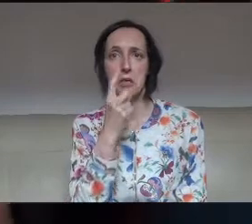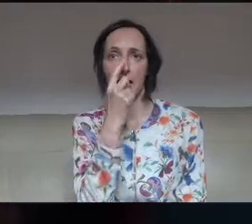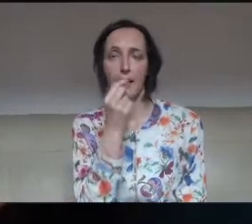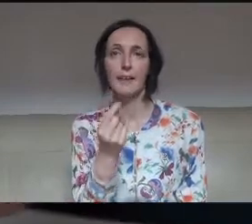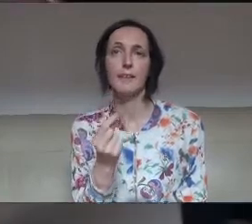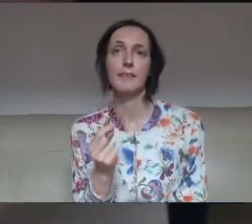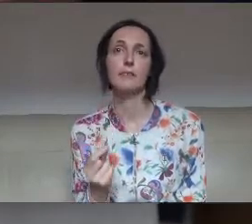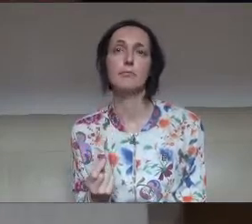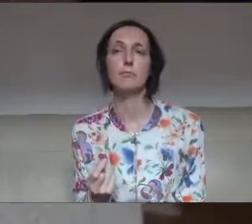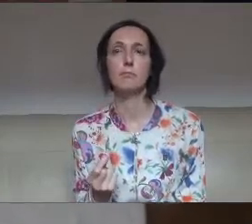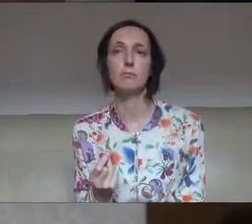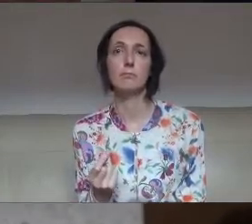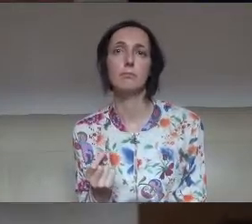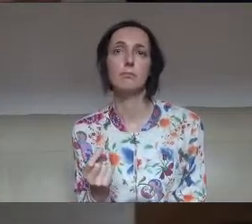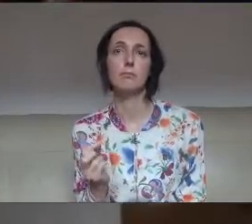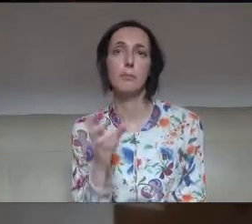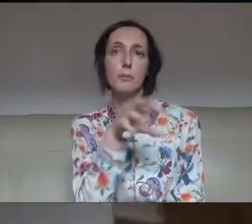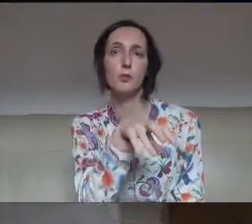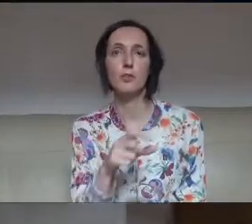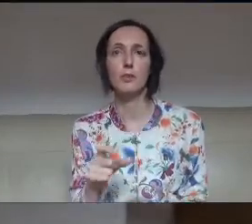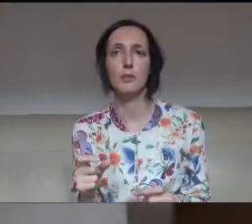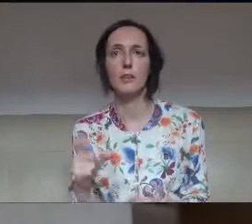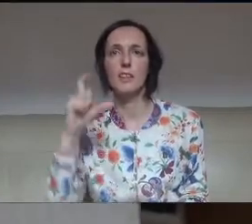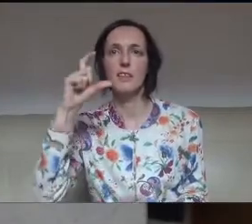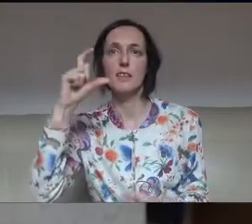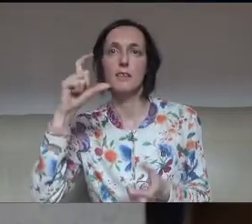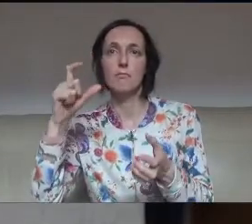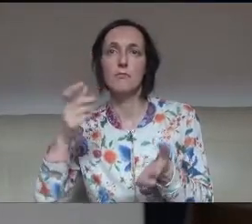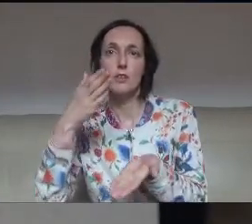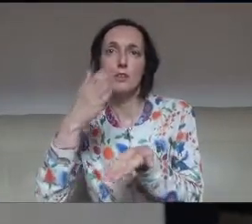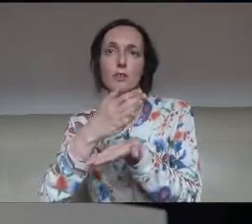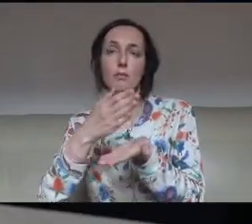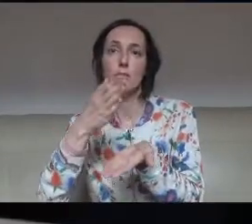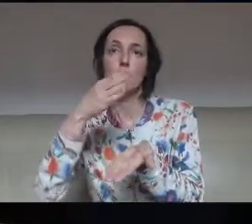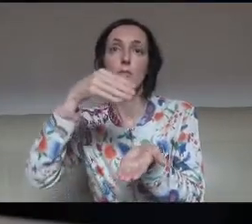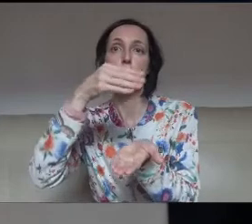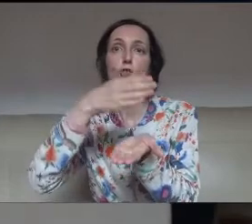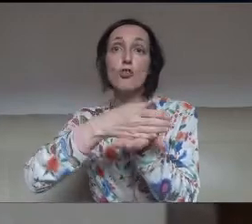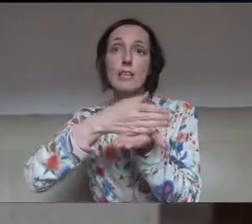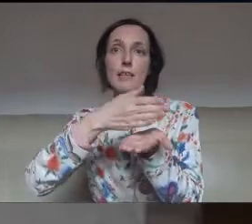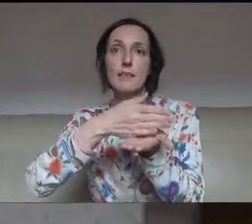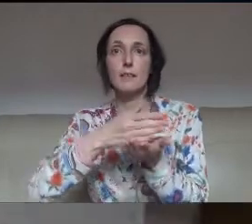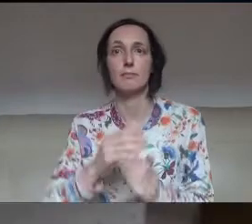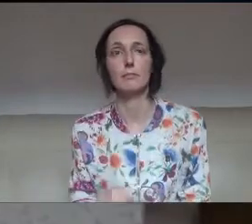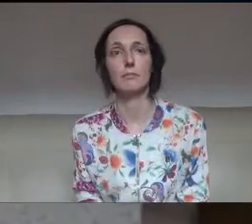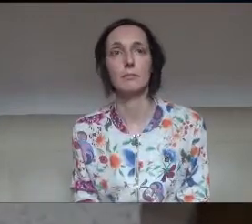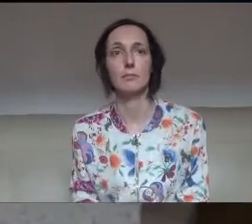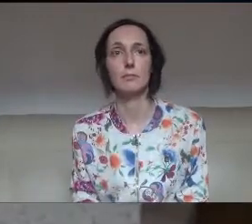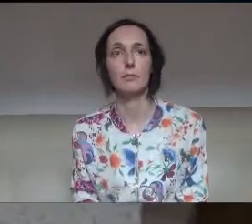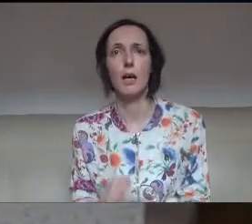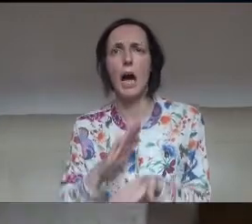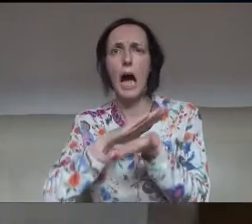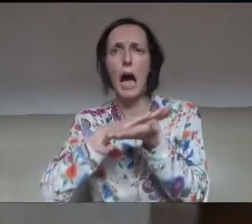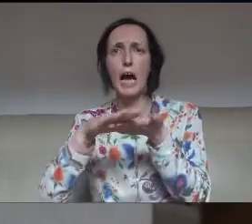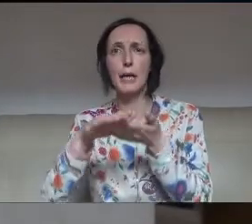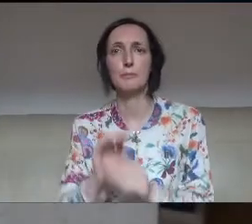We used to fill with cheeses, dry cured